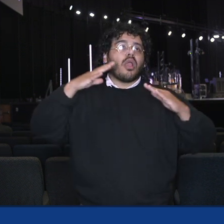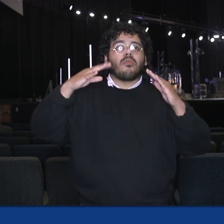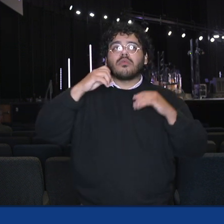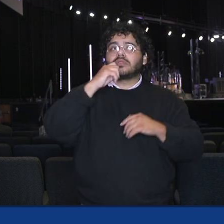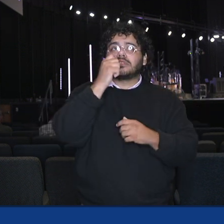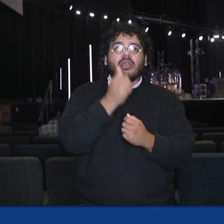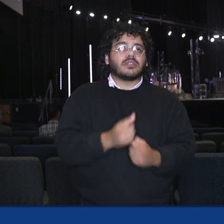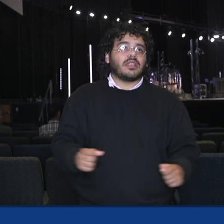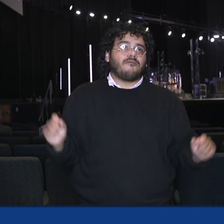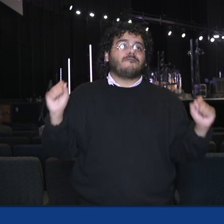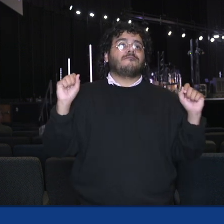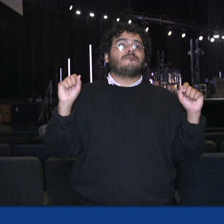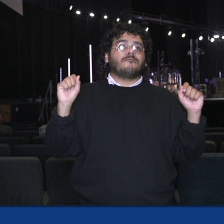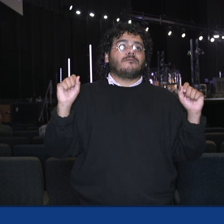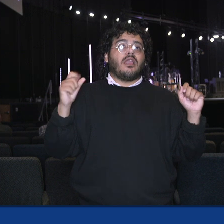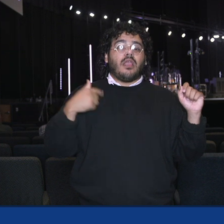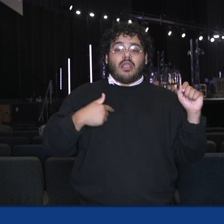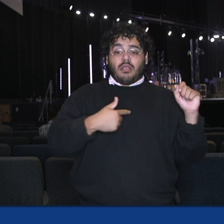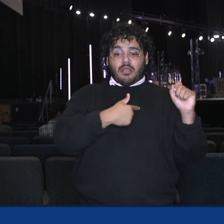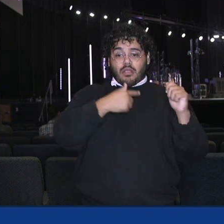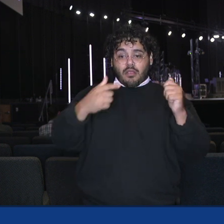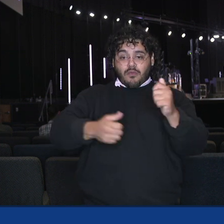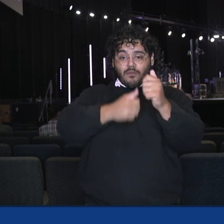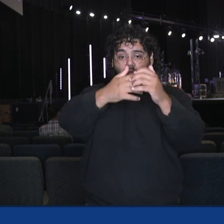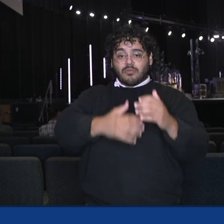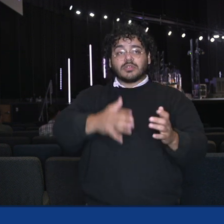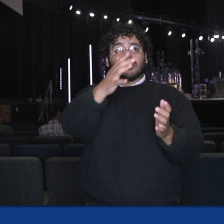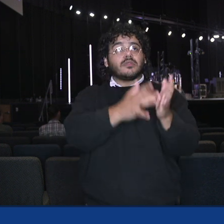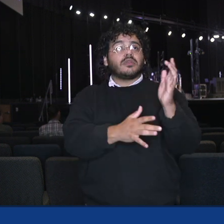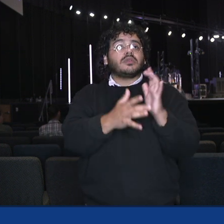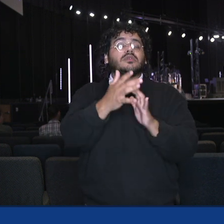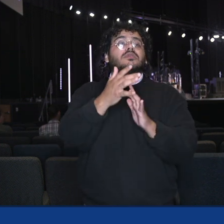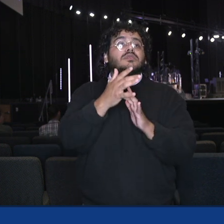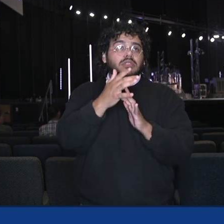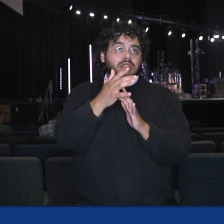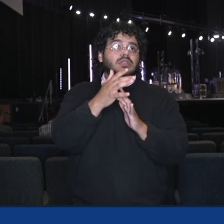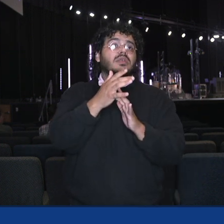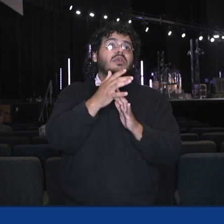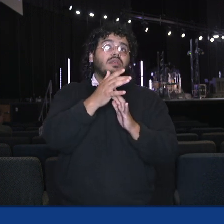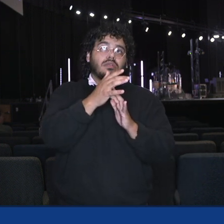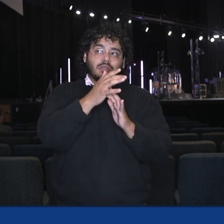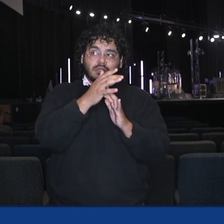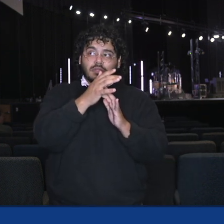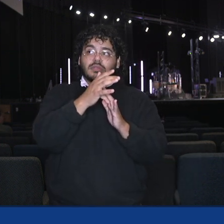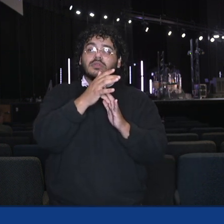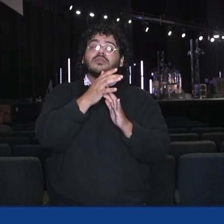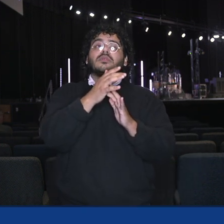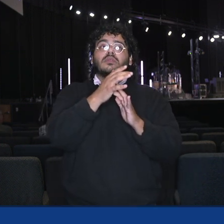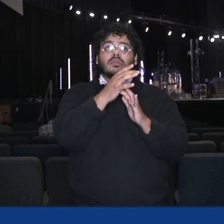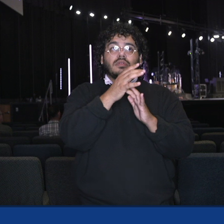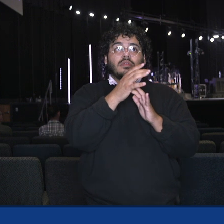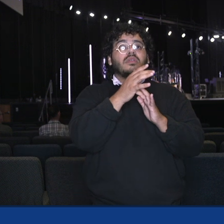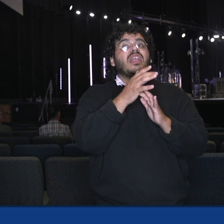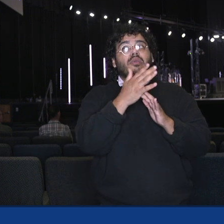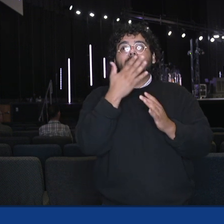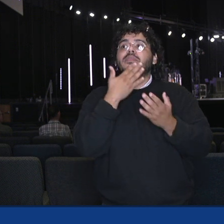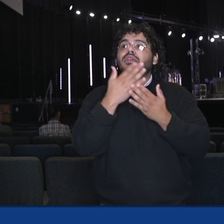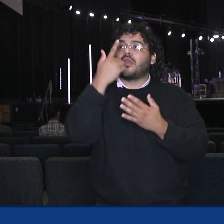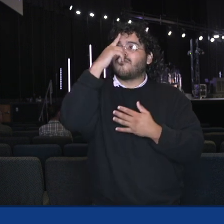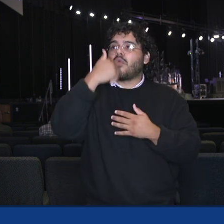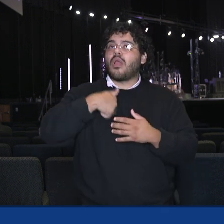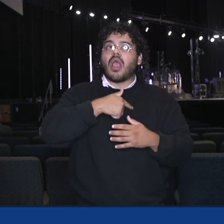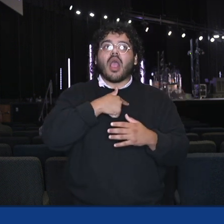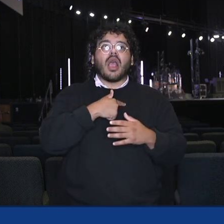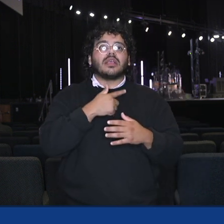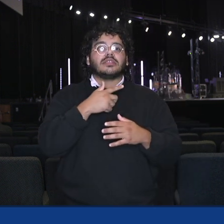we, as followers of Jesus, would find it wise to set aside some intentional time to